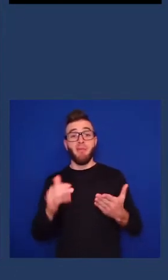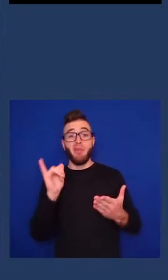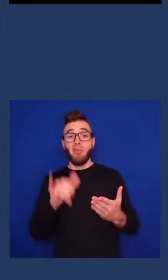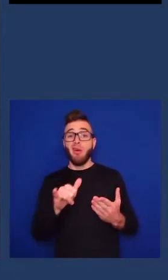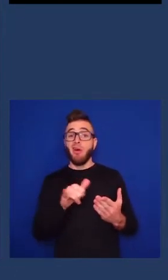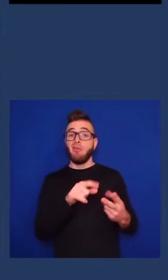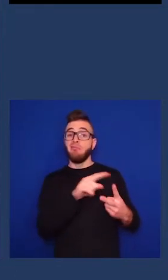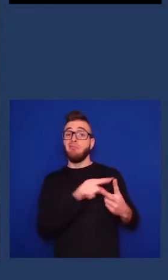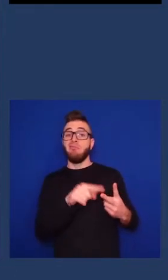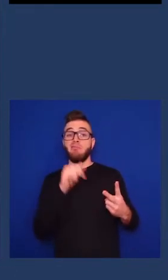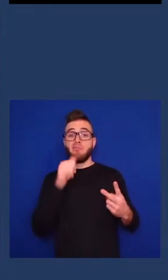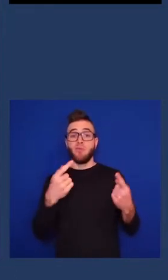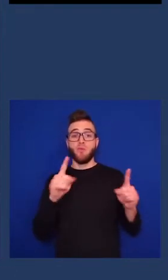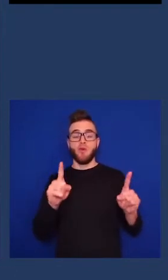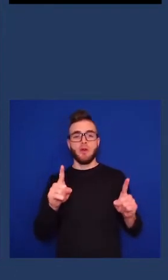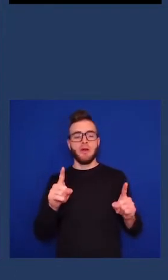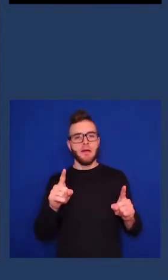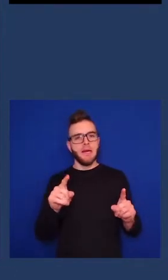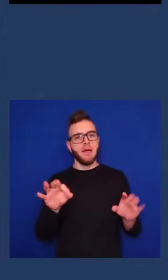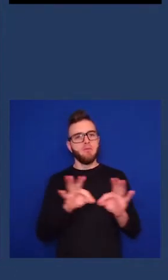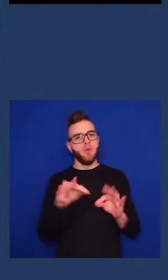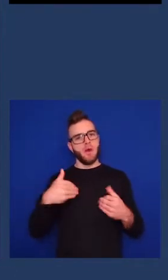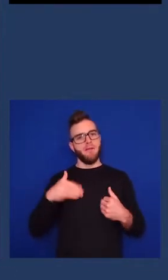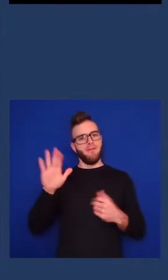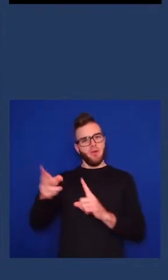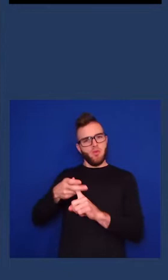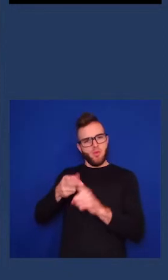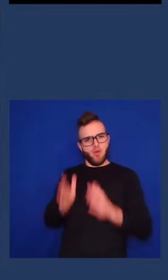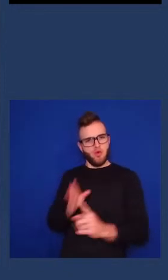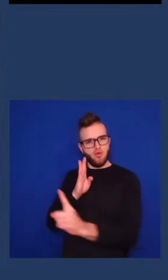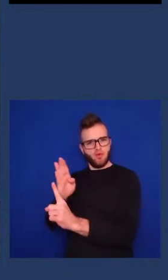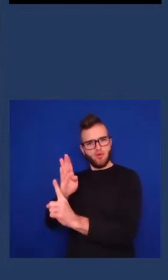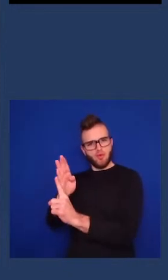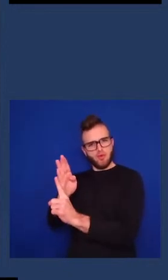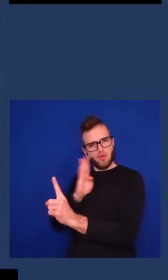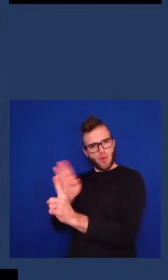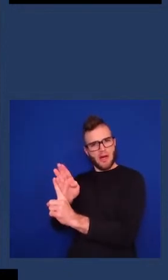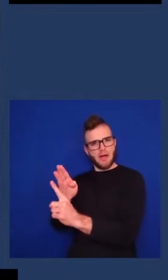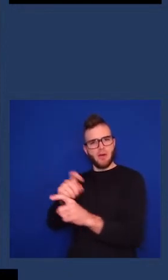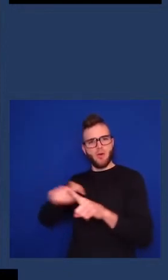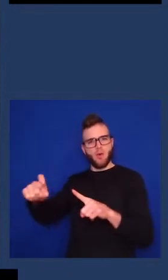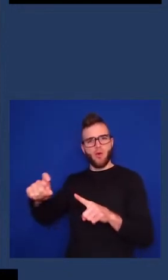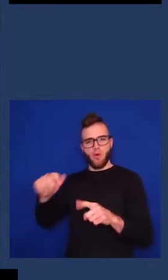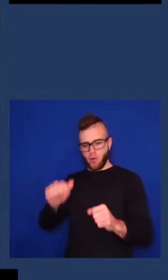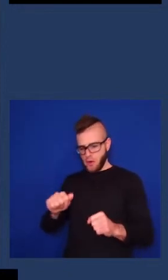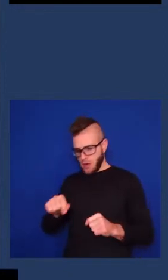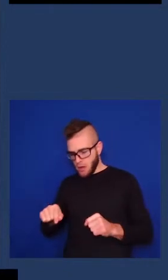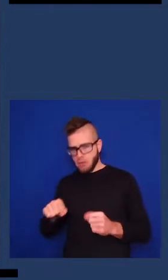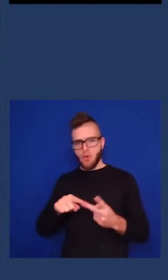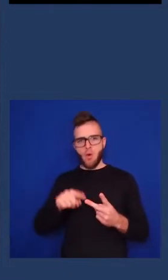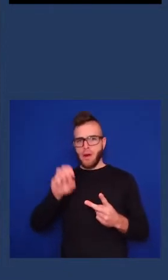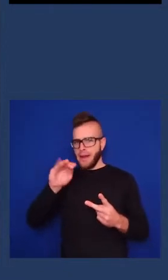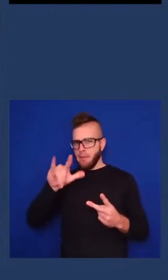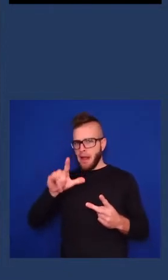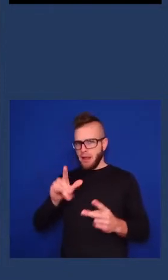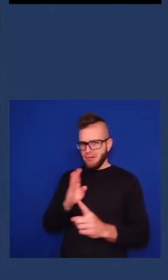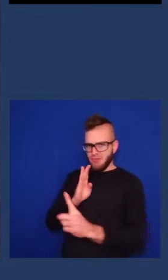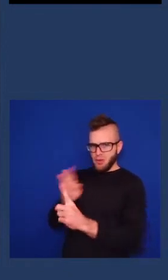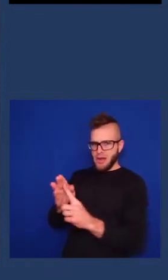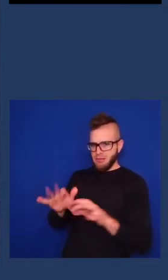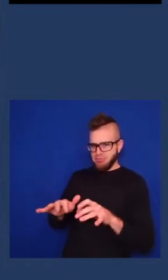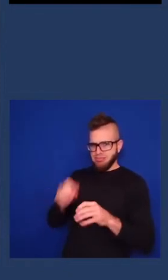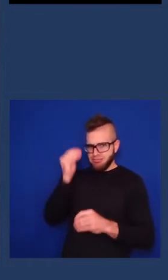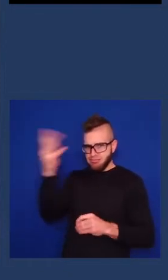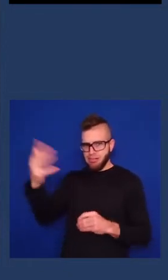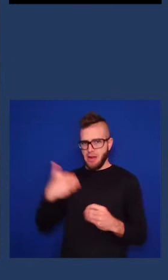you, you should always have that recruiting contact information nearby so you can give them a call or email them immediately, letting them know that